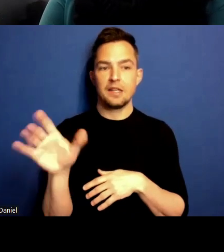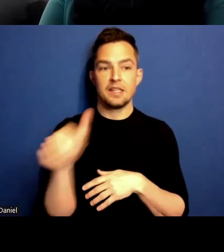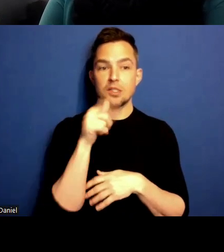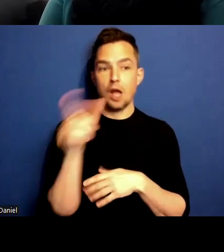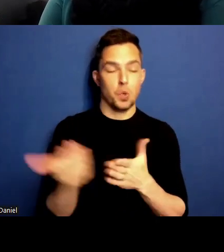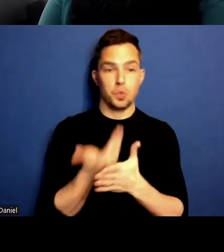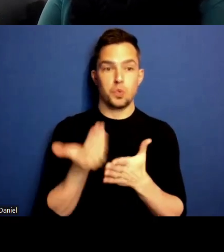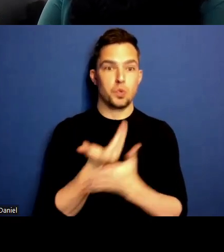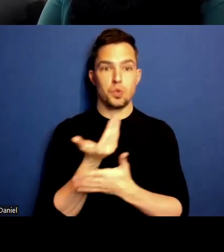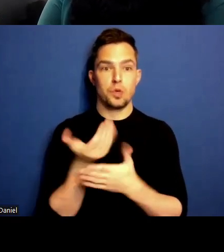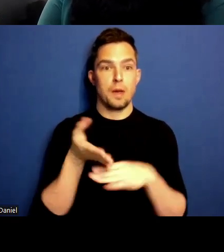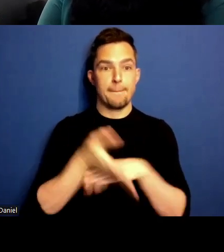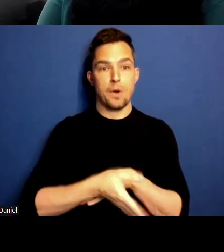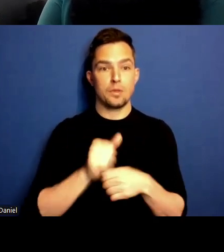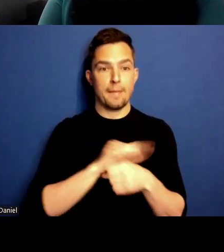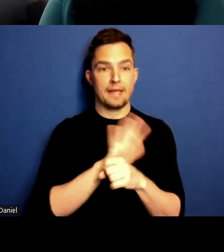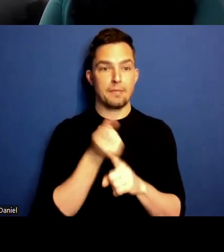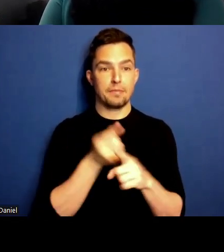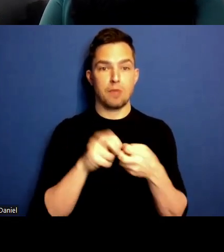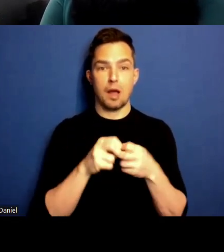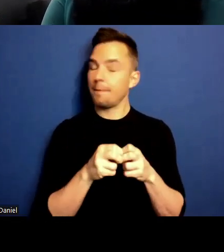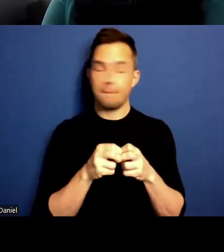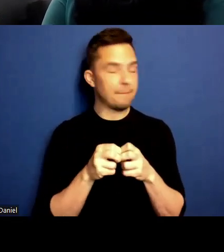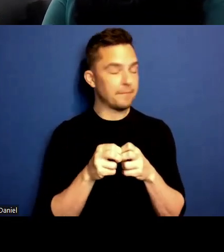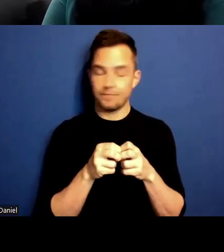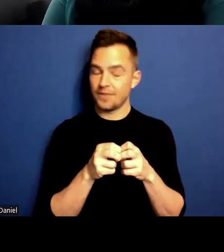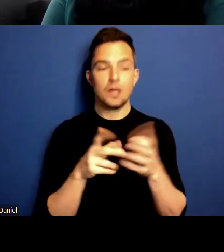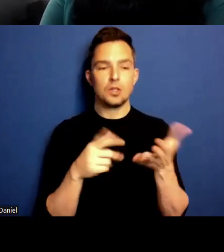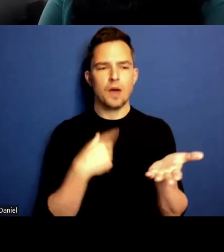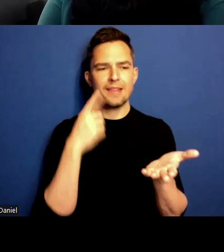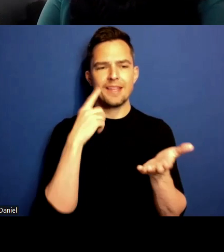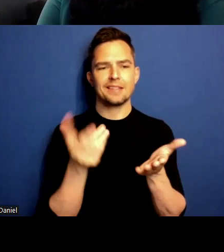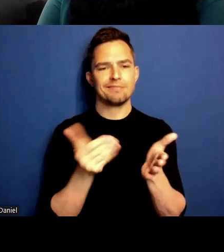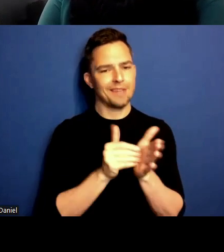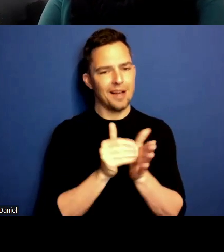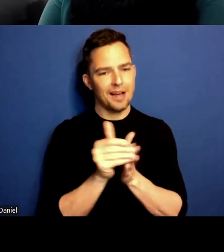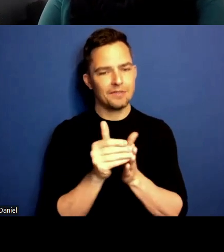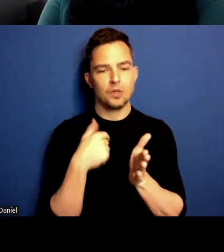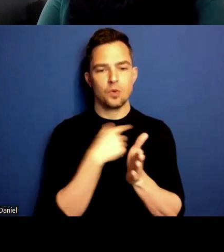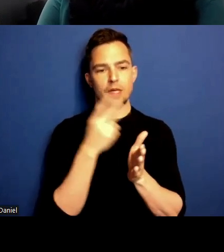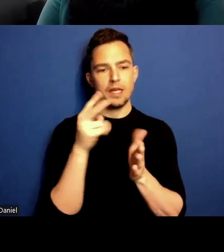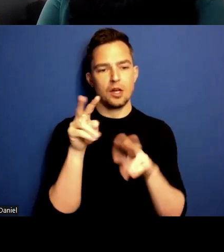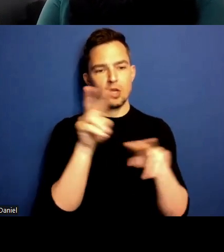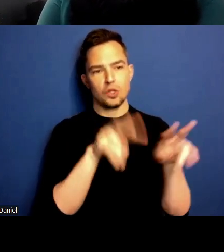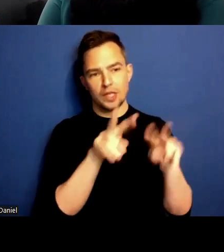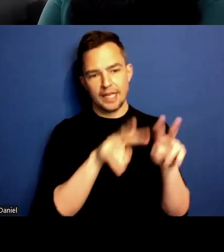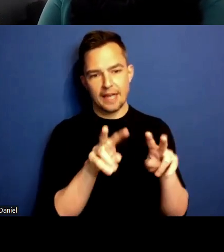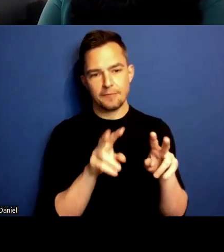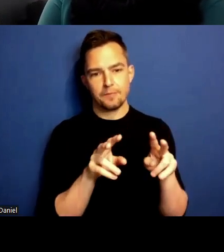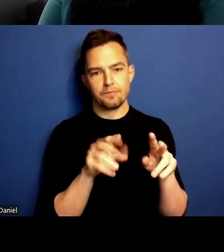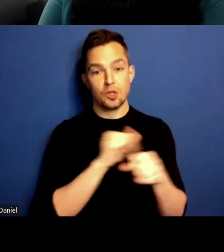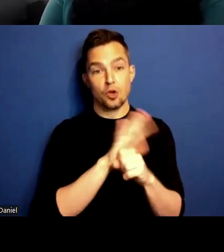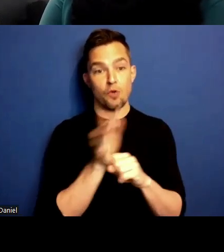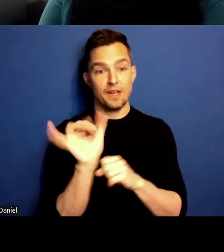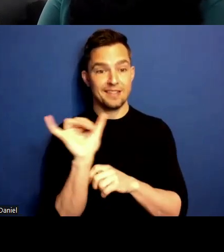new post-pandemic problem. And so I think very often we are looking at COVID as